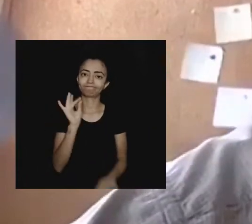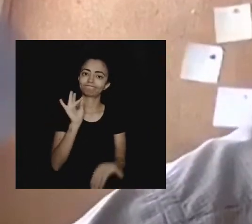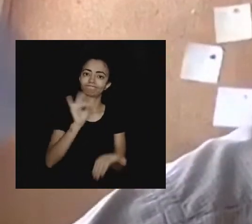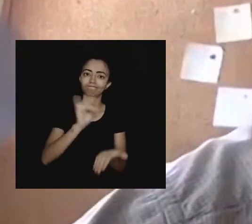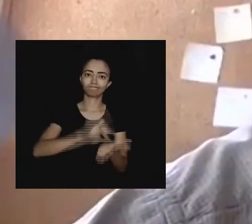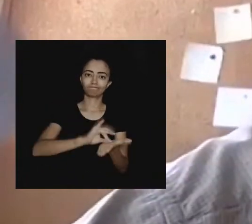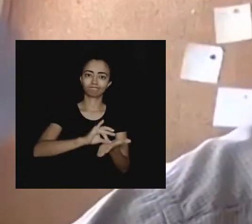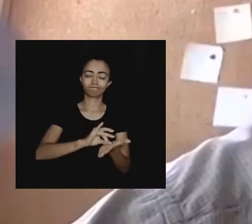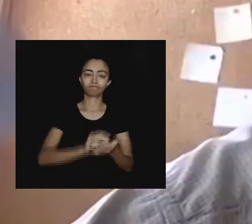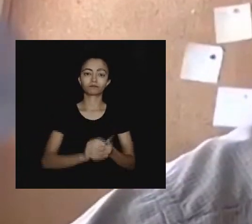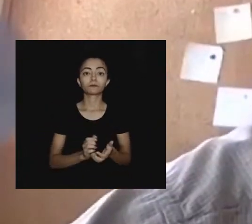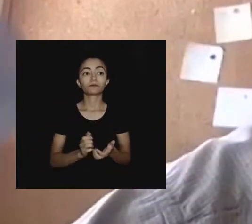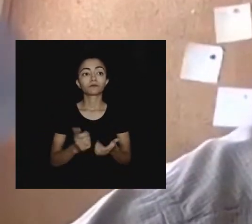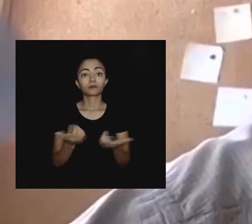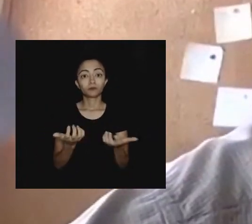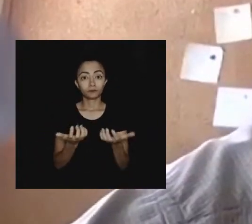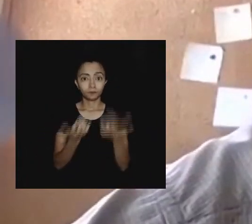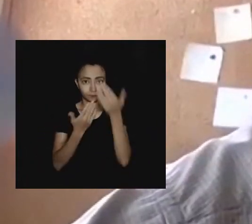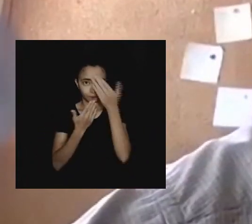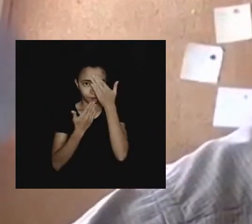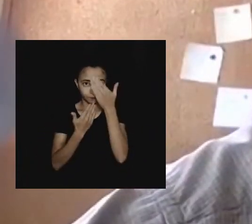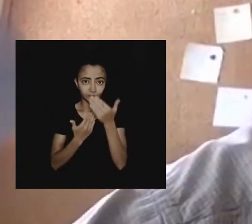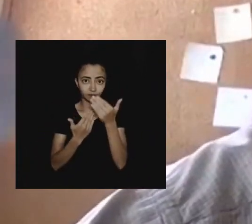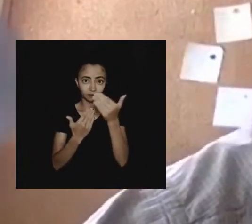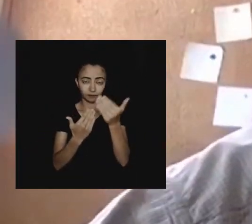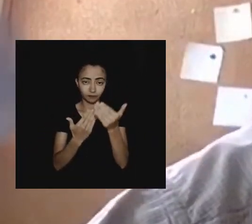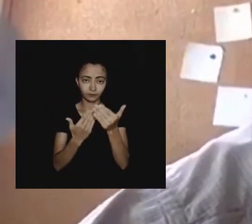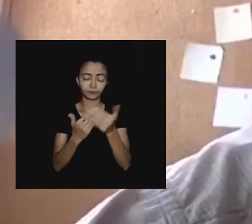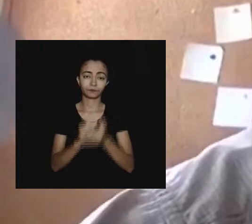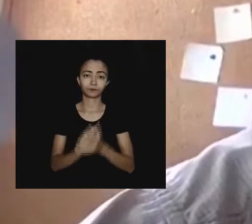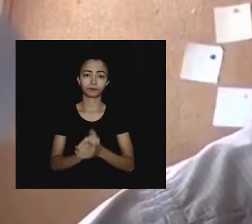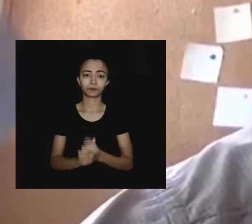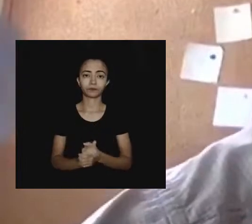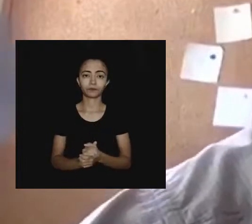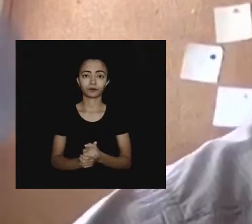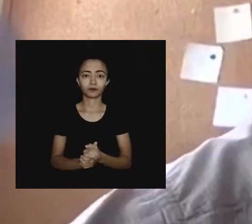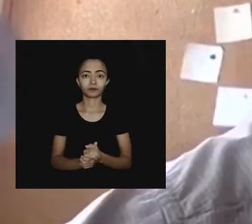important. I'd like to thank the words